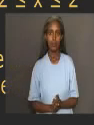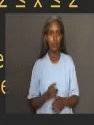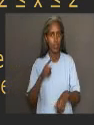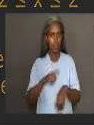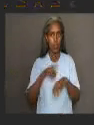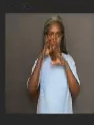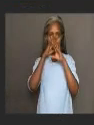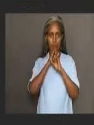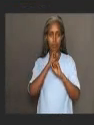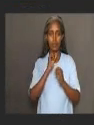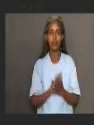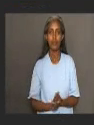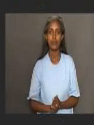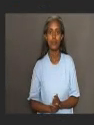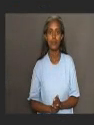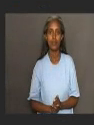Time's up.